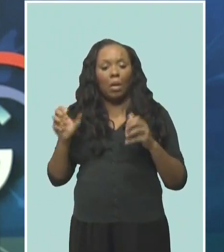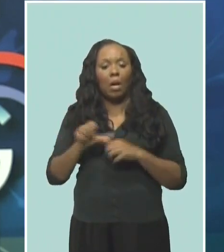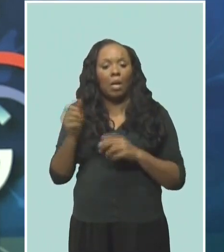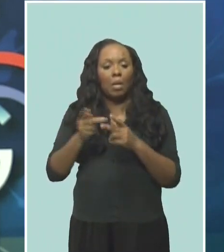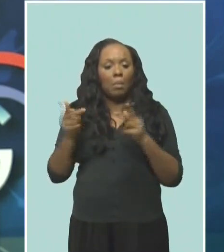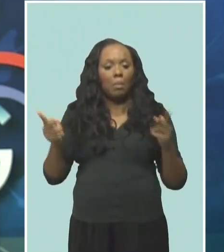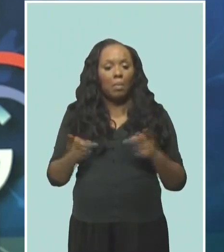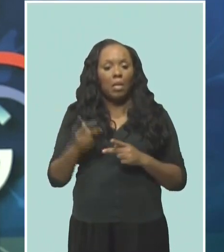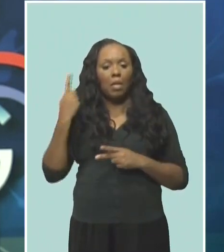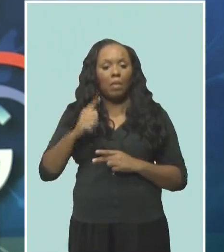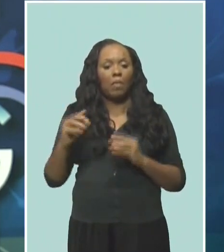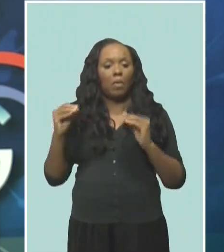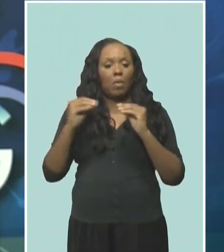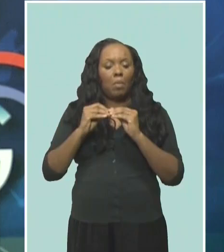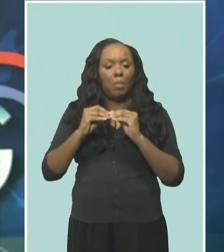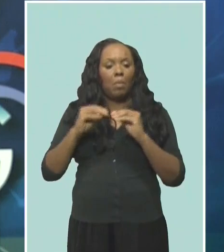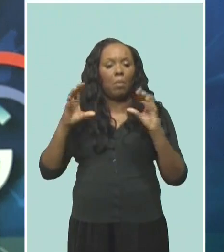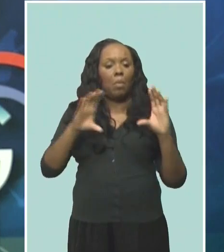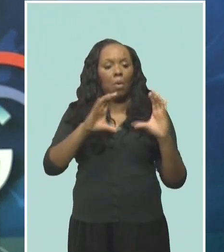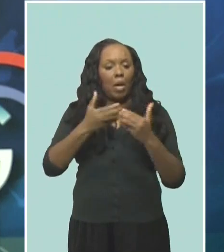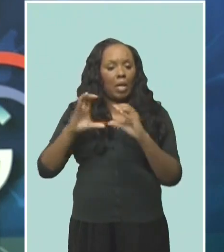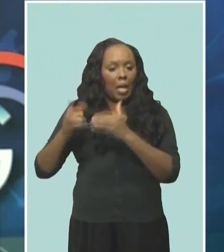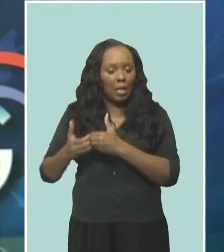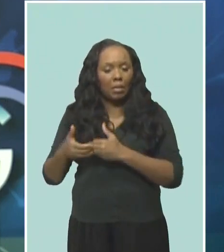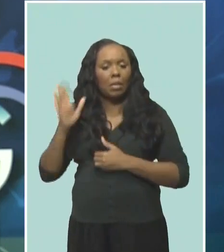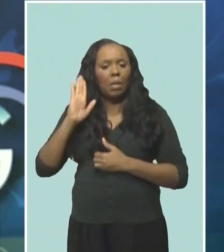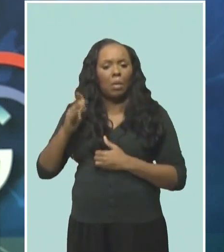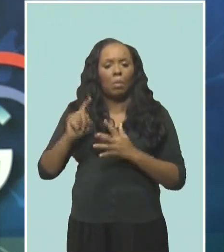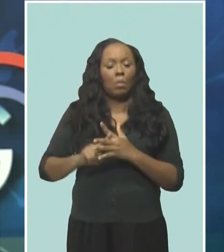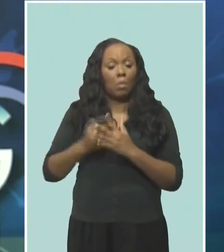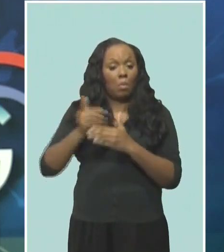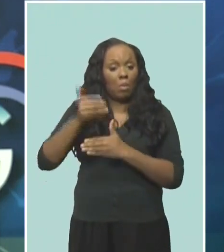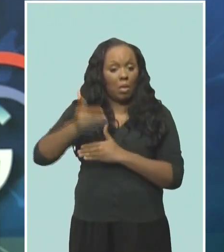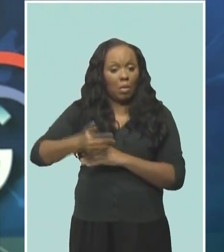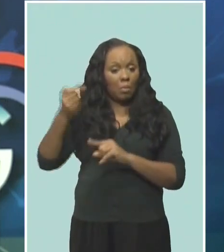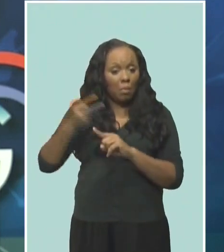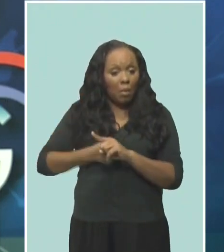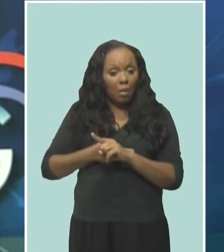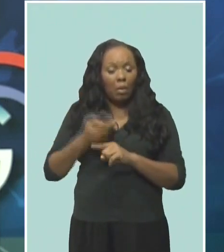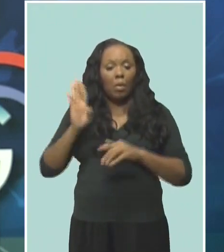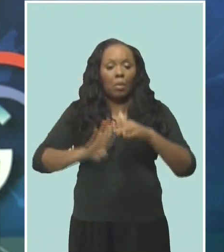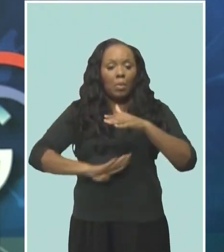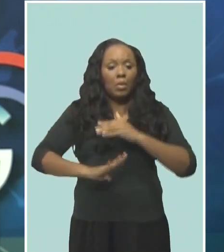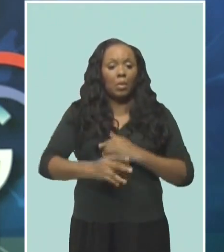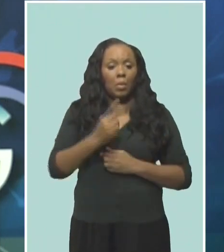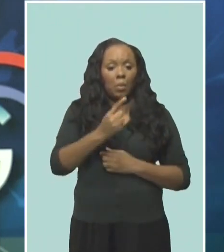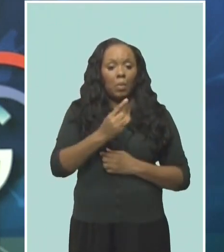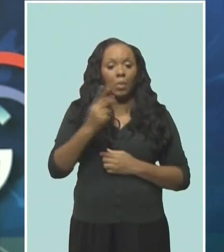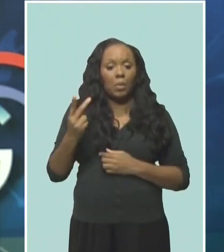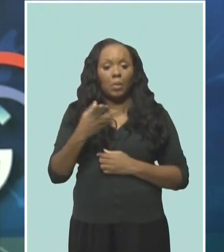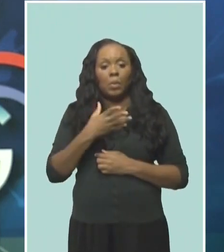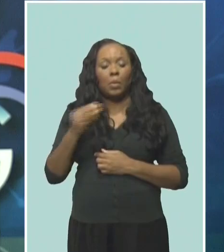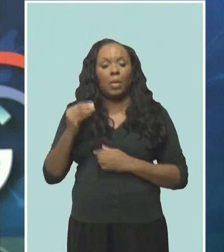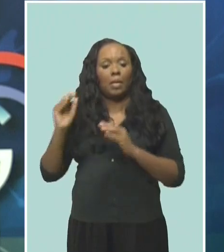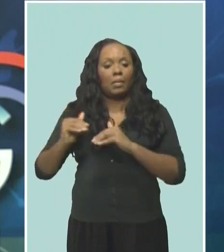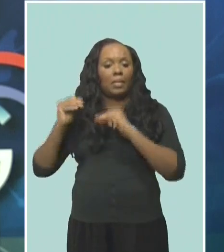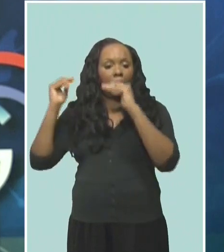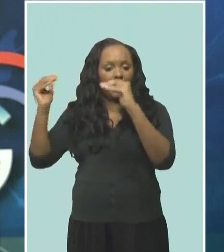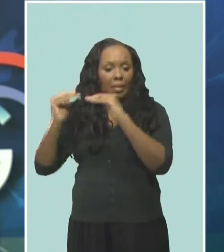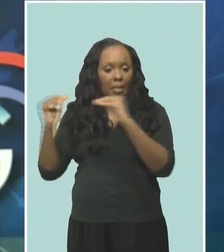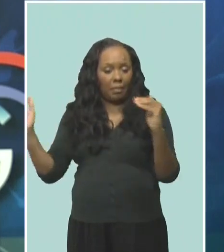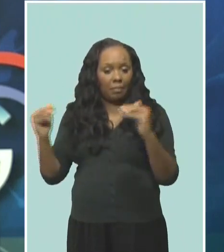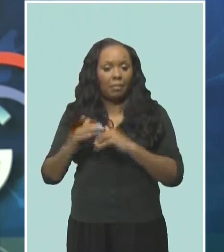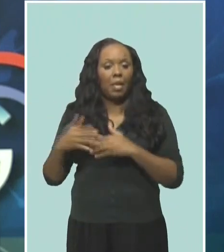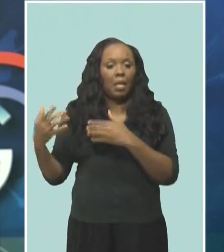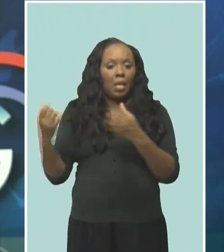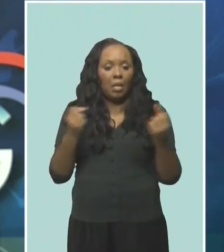for additional venues to conduct the courses, which will start next month and be done at the basic, 1, 2, and